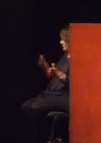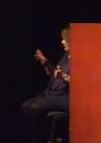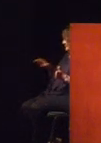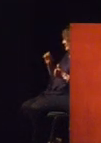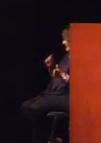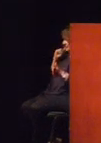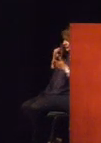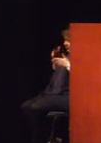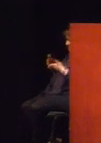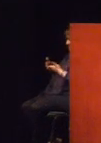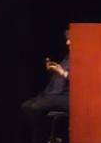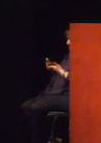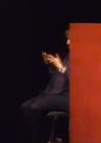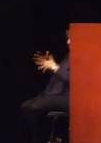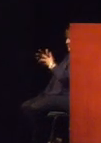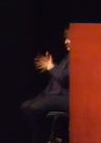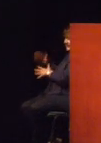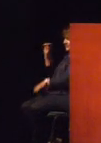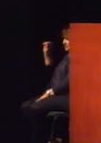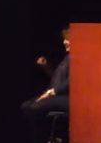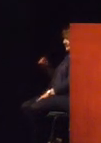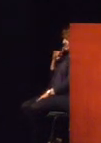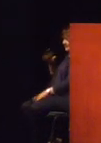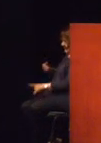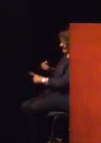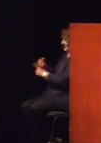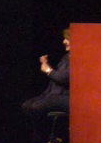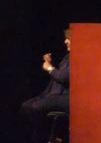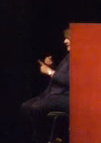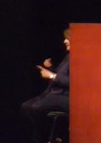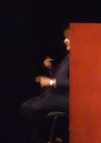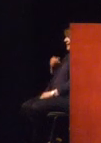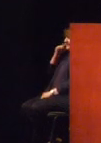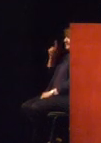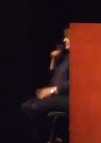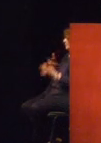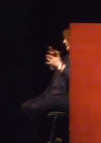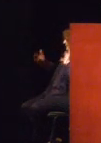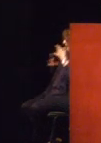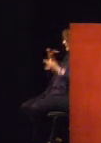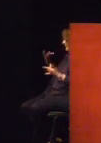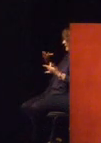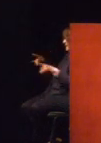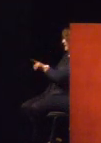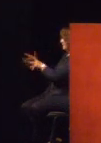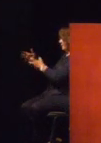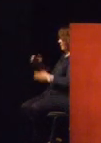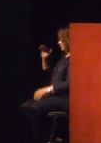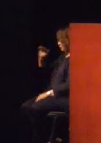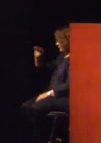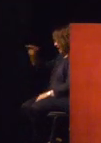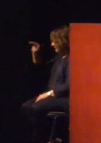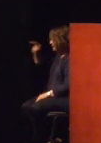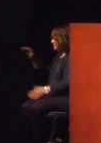States focused on completion is making some impact. And I think that that's very exciting. I also wanted to remind us that